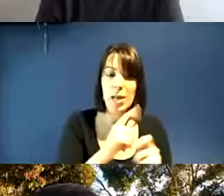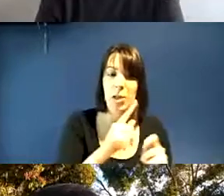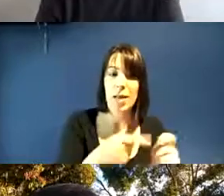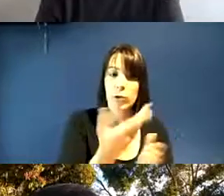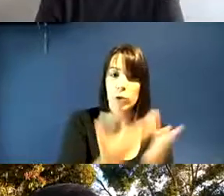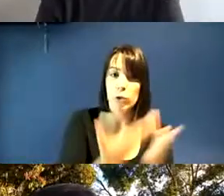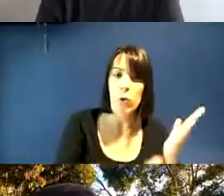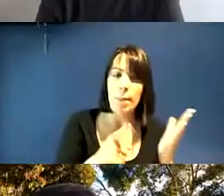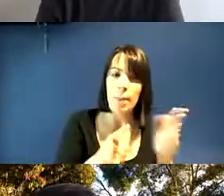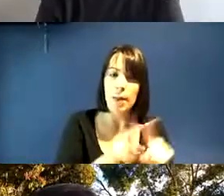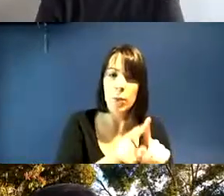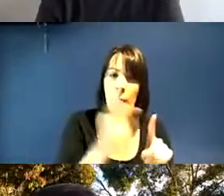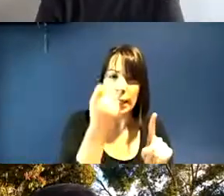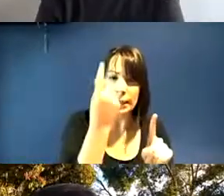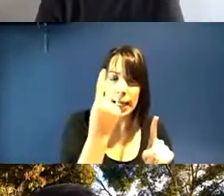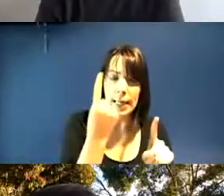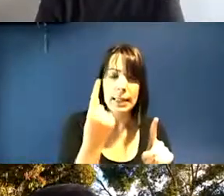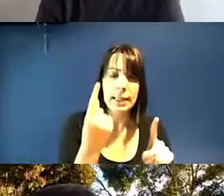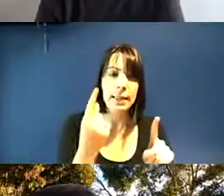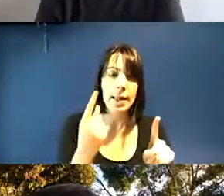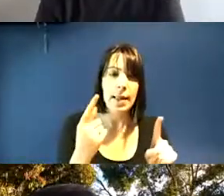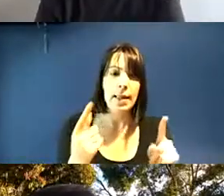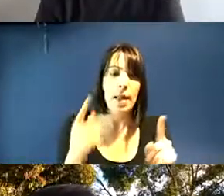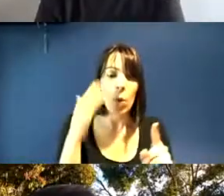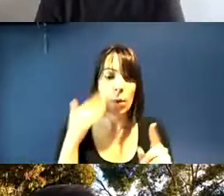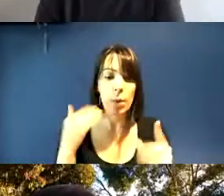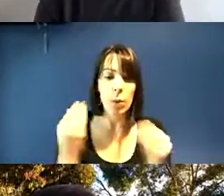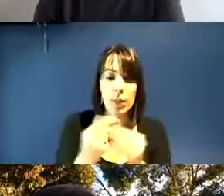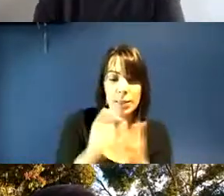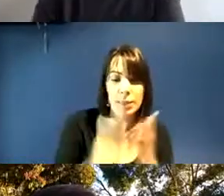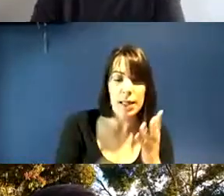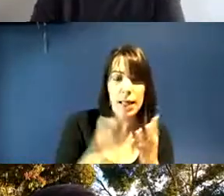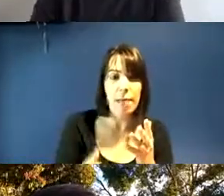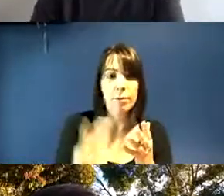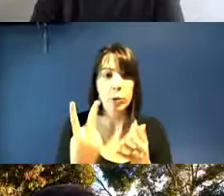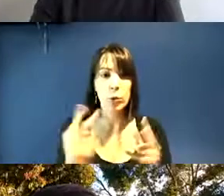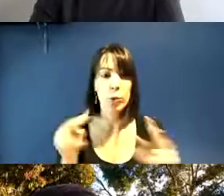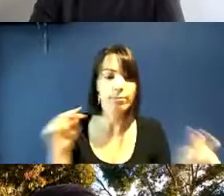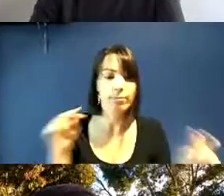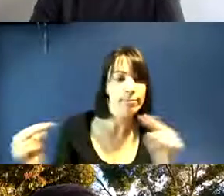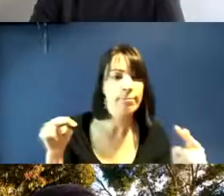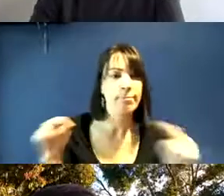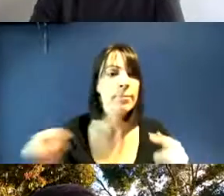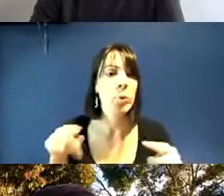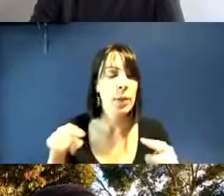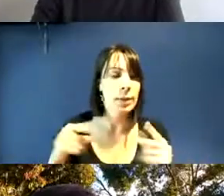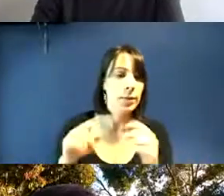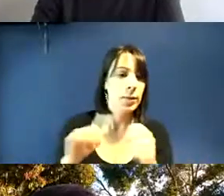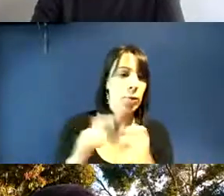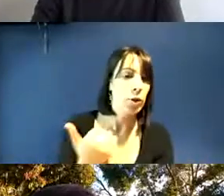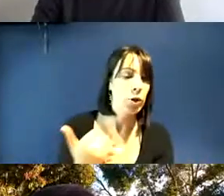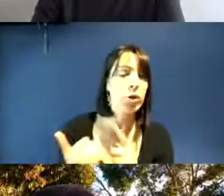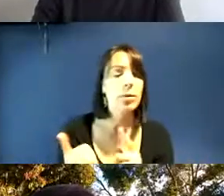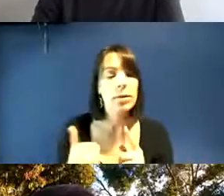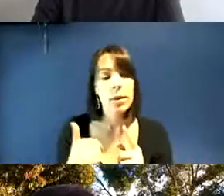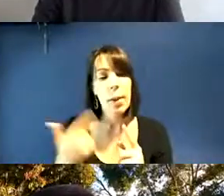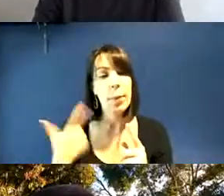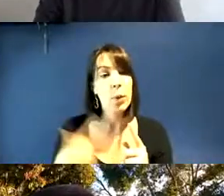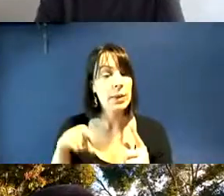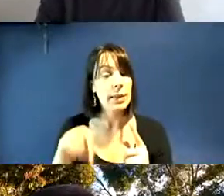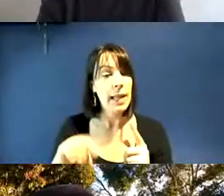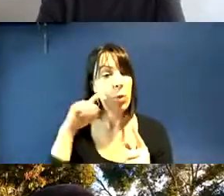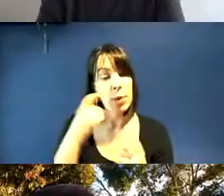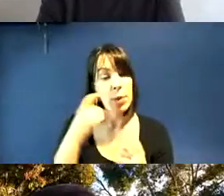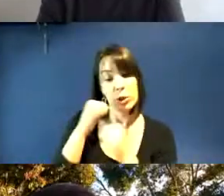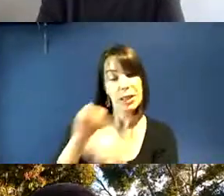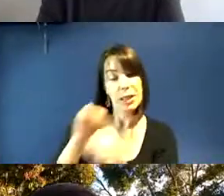and inequality that women with disability also experience. Since this will be a primary prevention resource, it will also